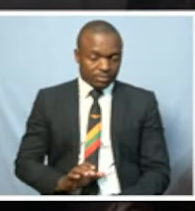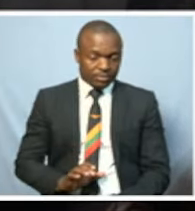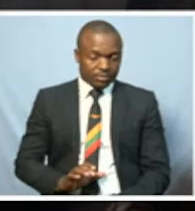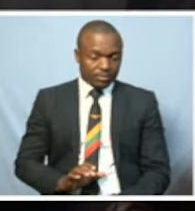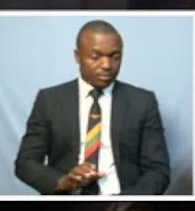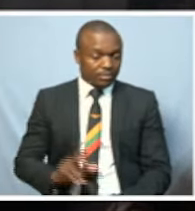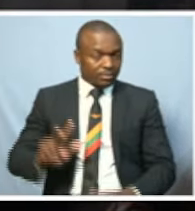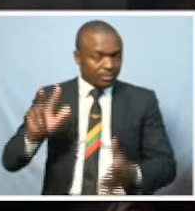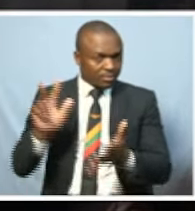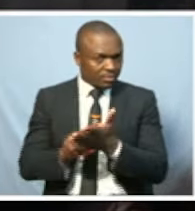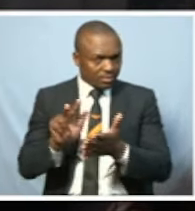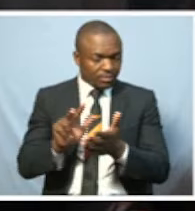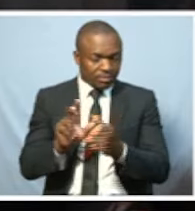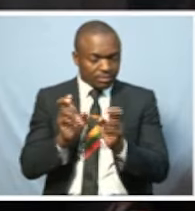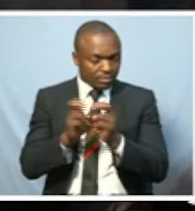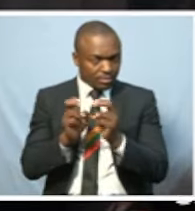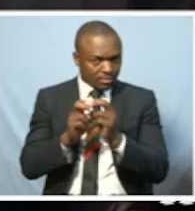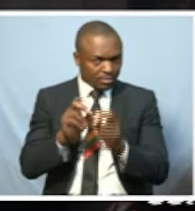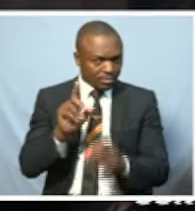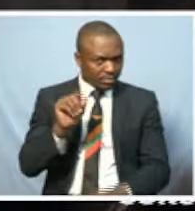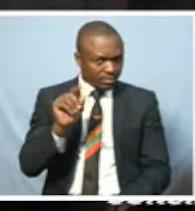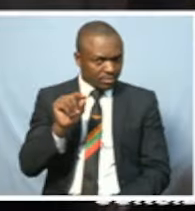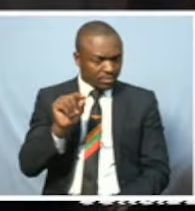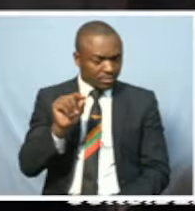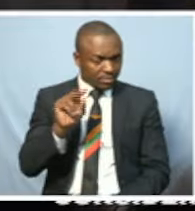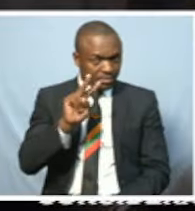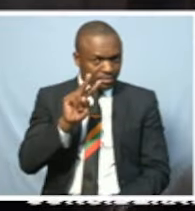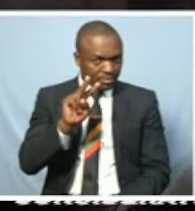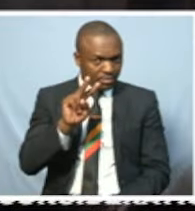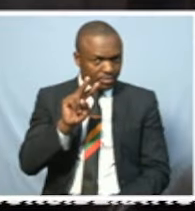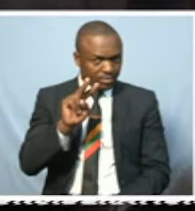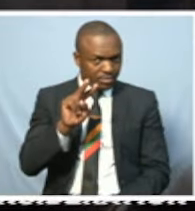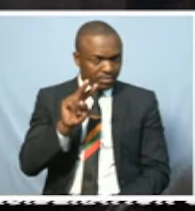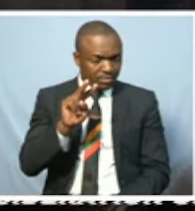signed the contract on 20th June 2024.